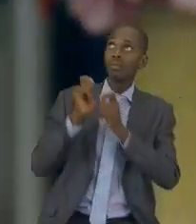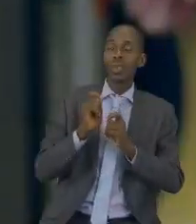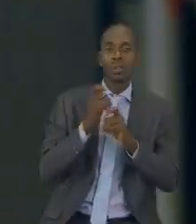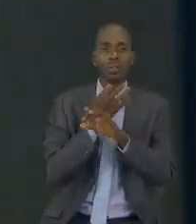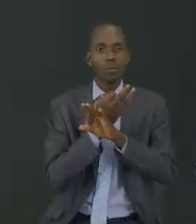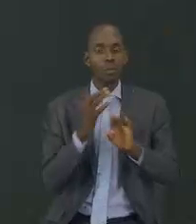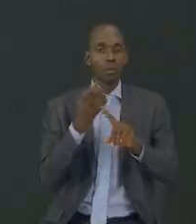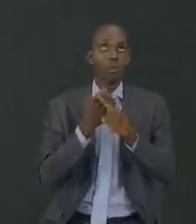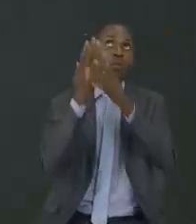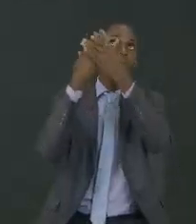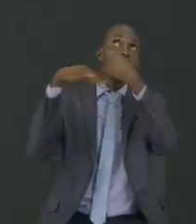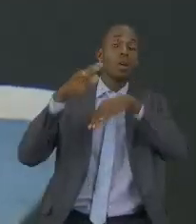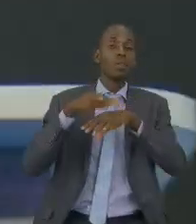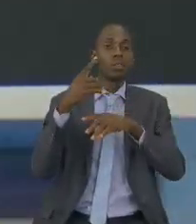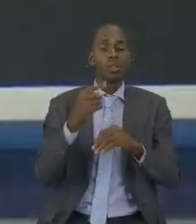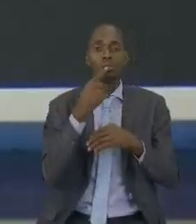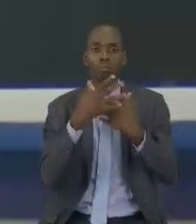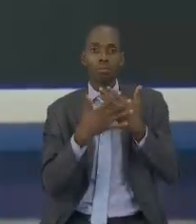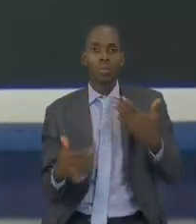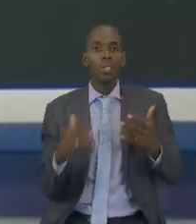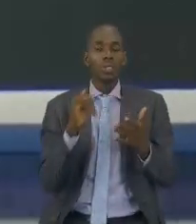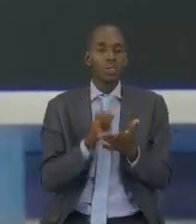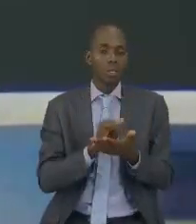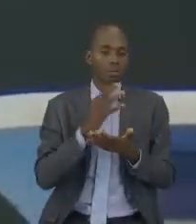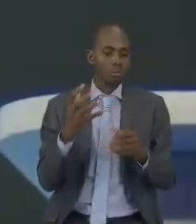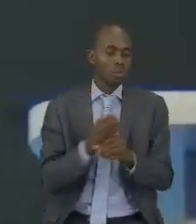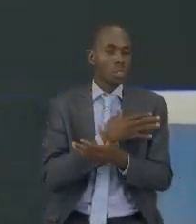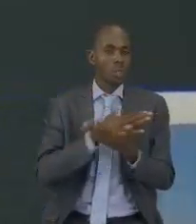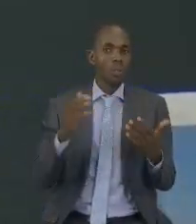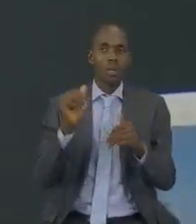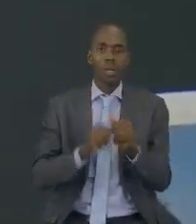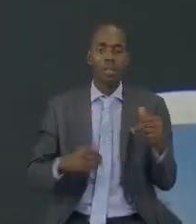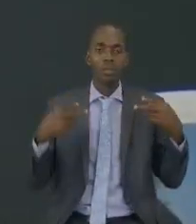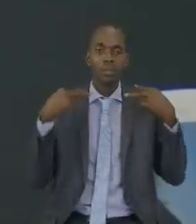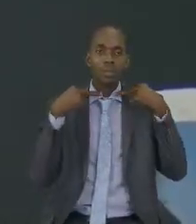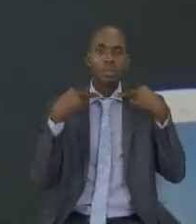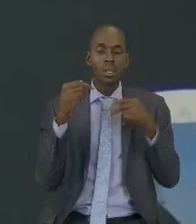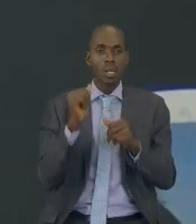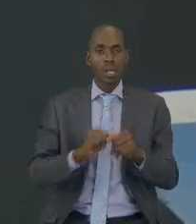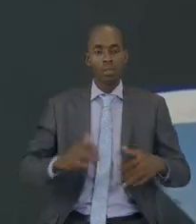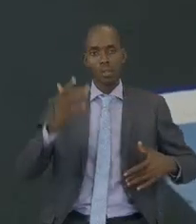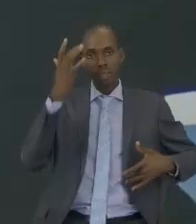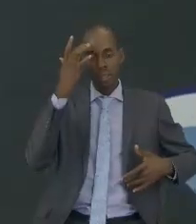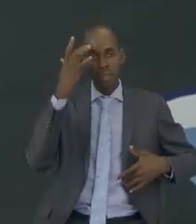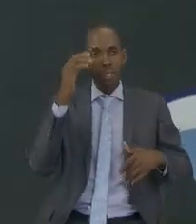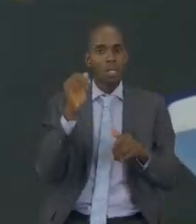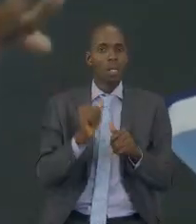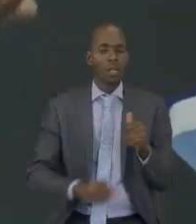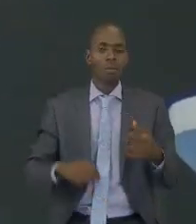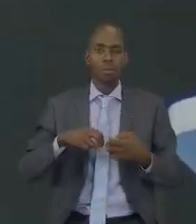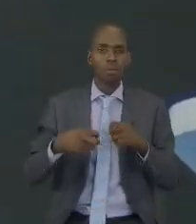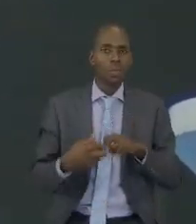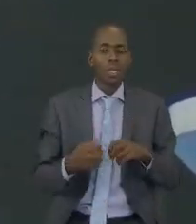the blood that wipes away every yoke, every sickness, every infirmity,